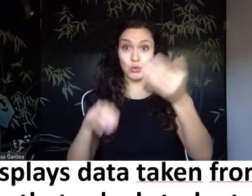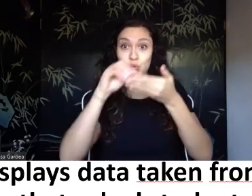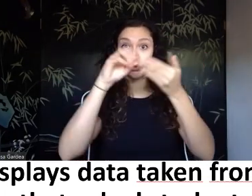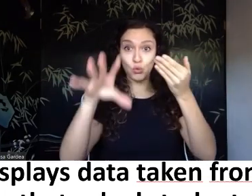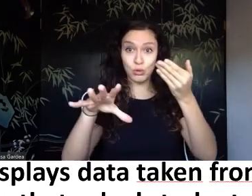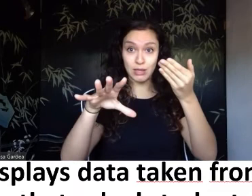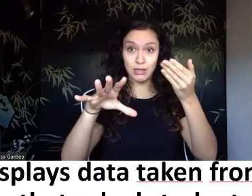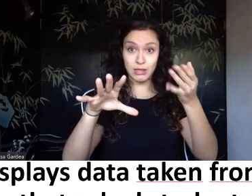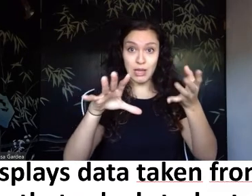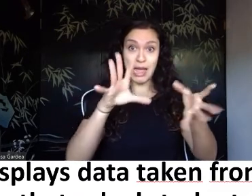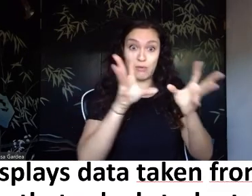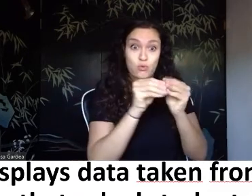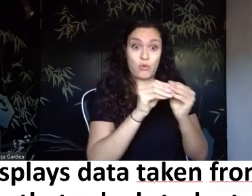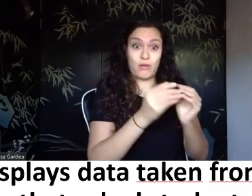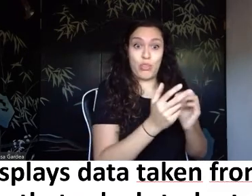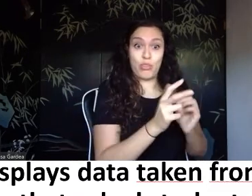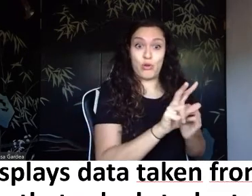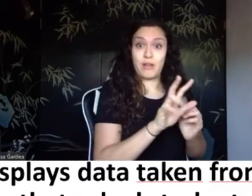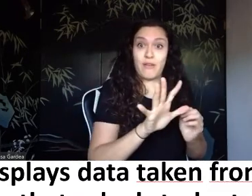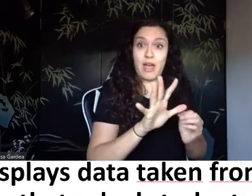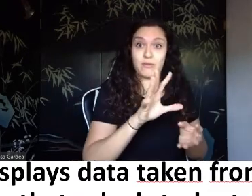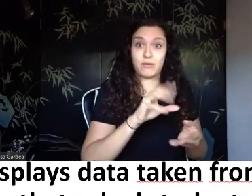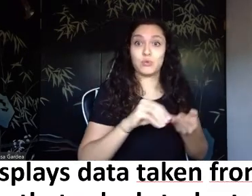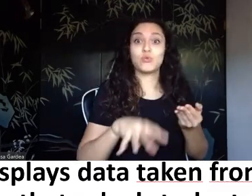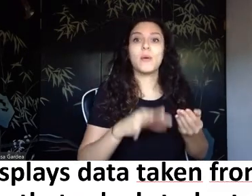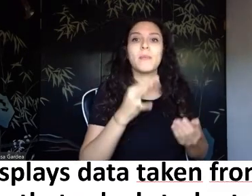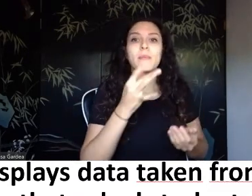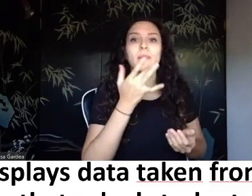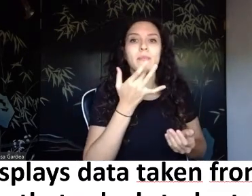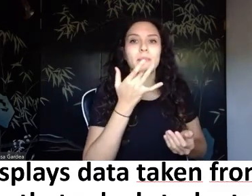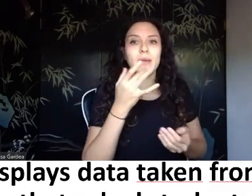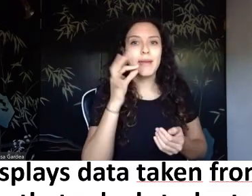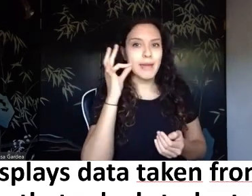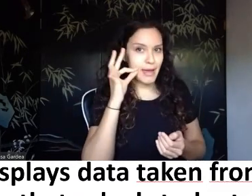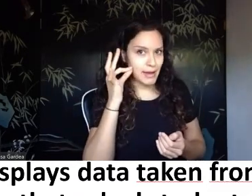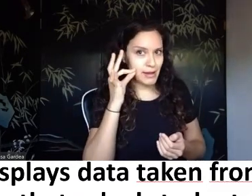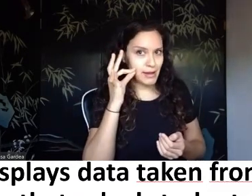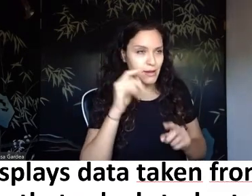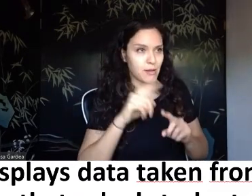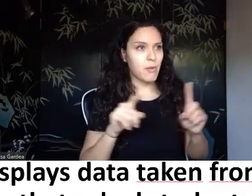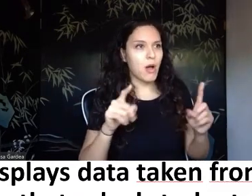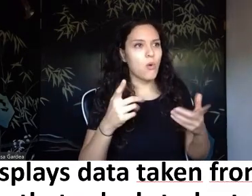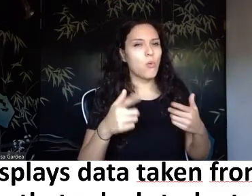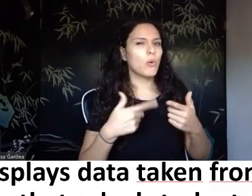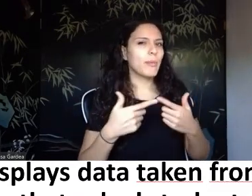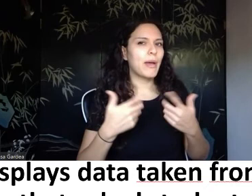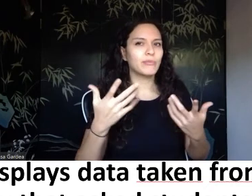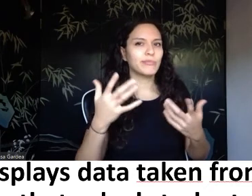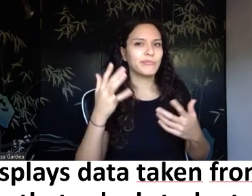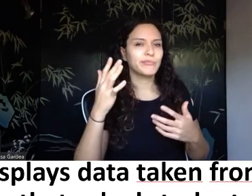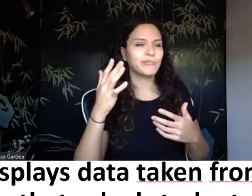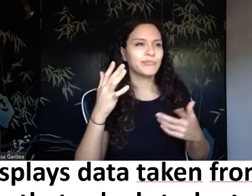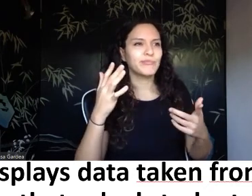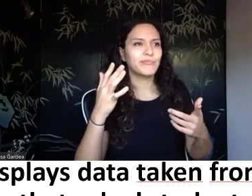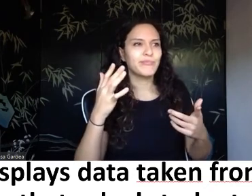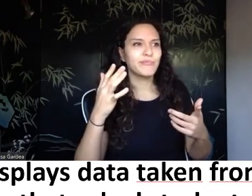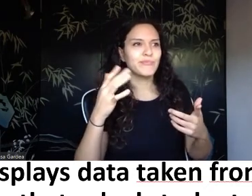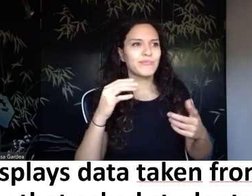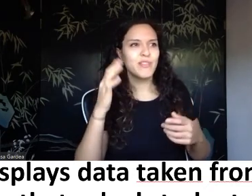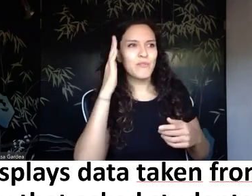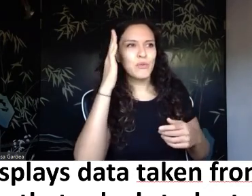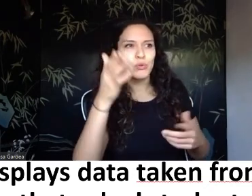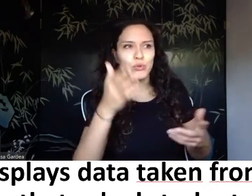15 out of 35 students would choose a cat. But what if I said, okay, let's think about the